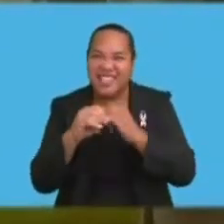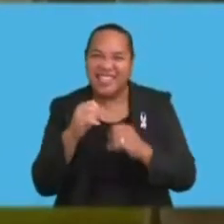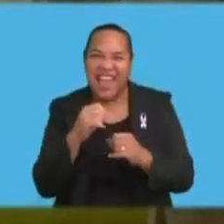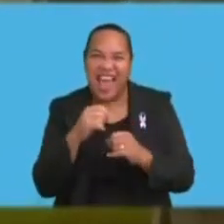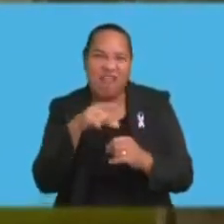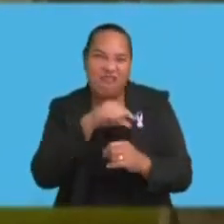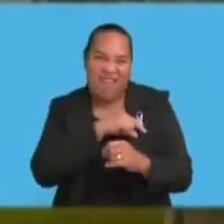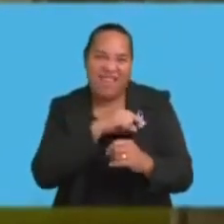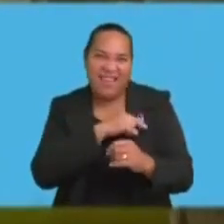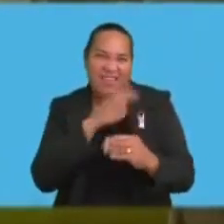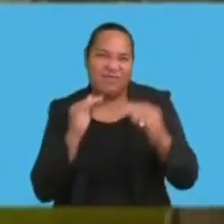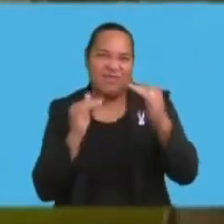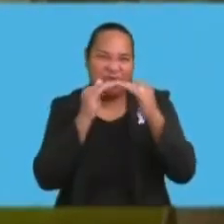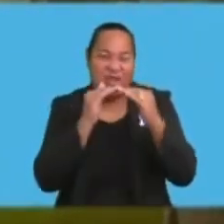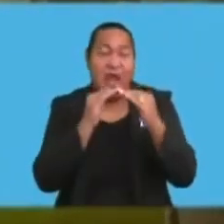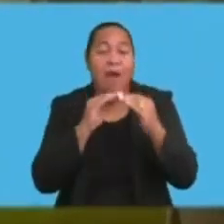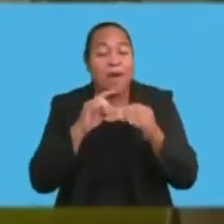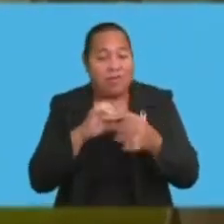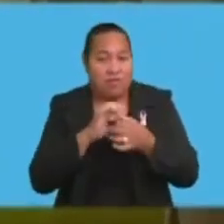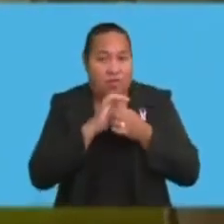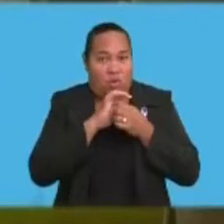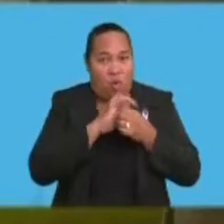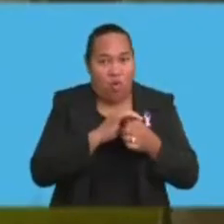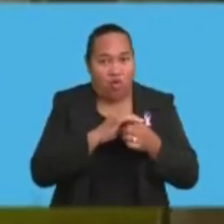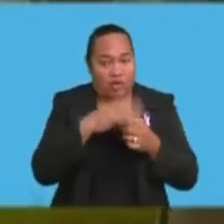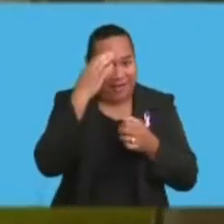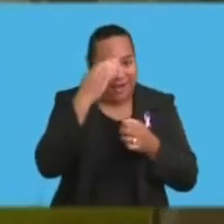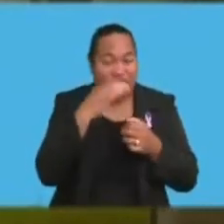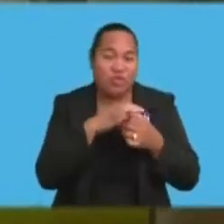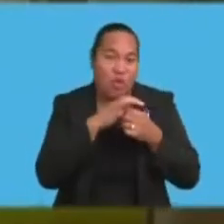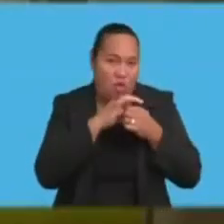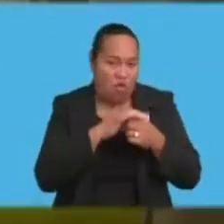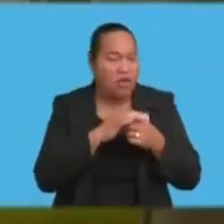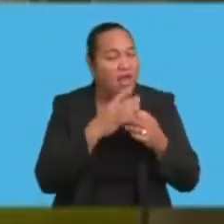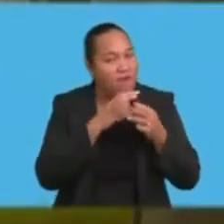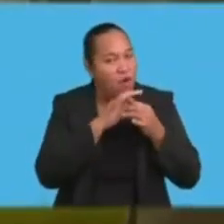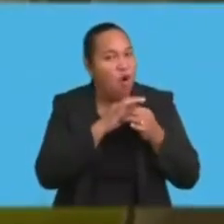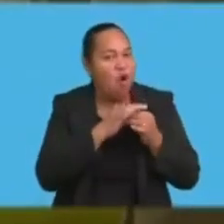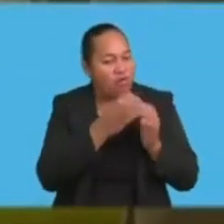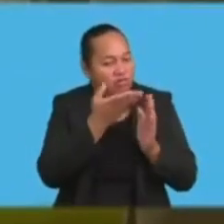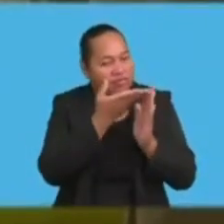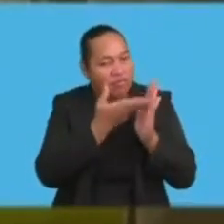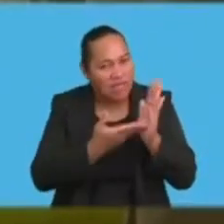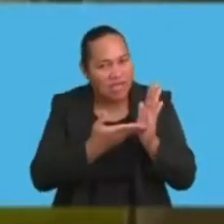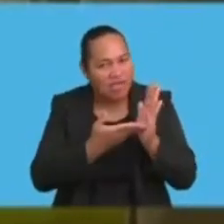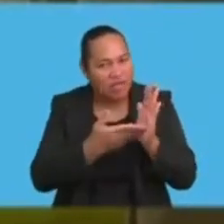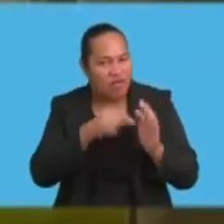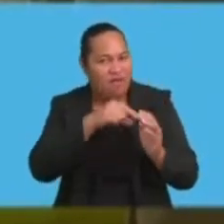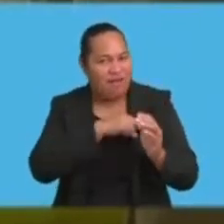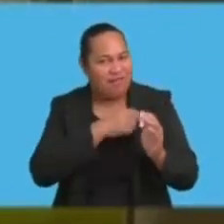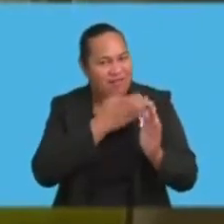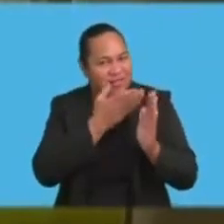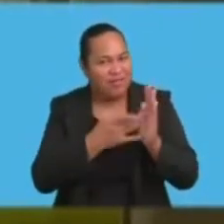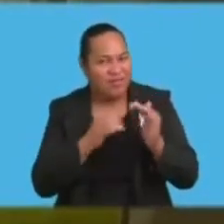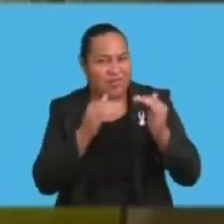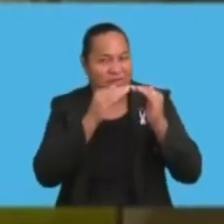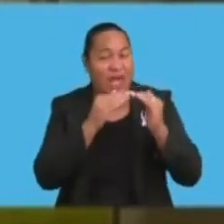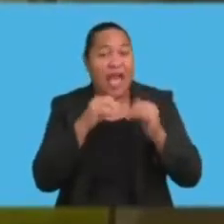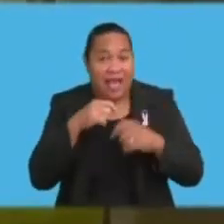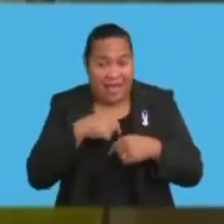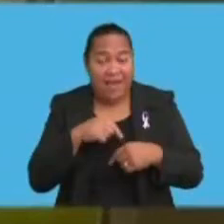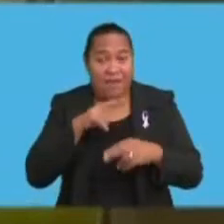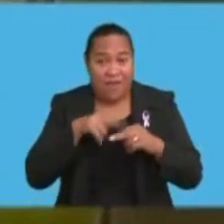by the country that owns them. Different countries have different sets of accreditation. In our case, the Fiji Higher Education